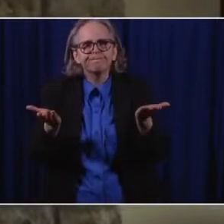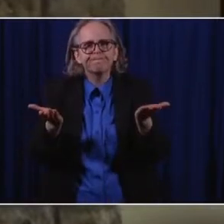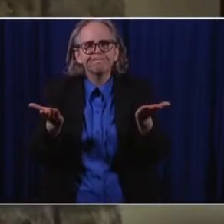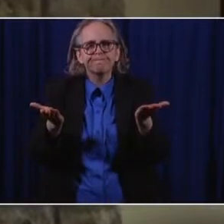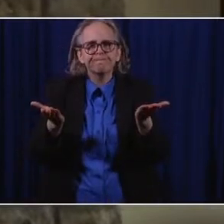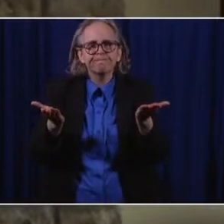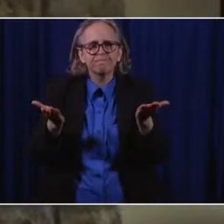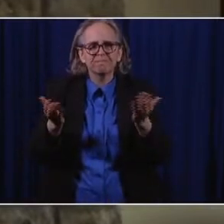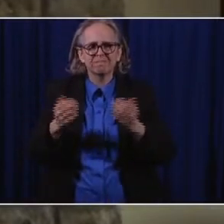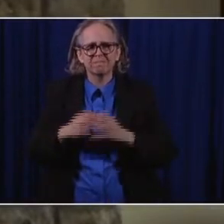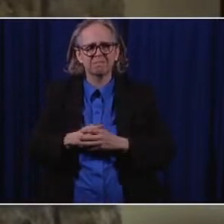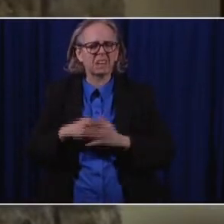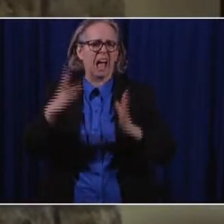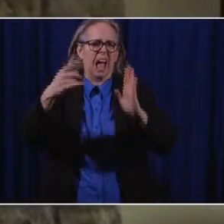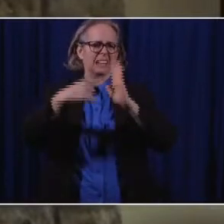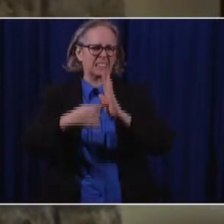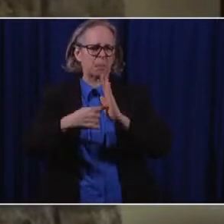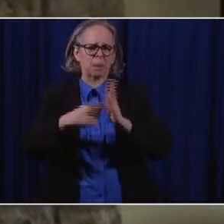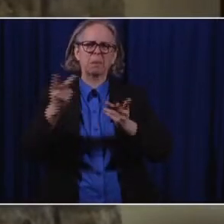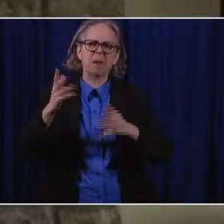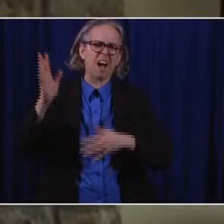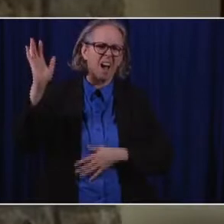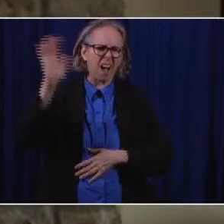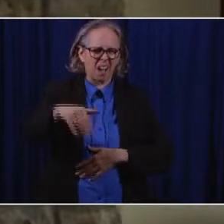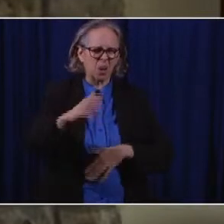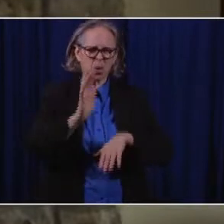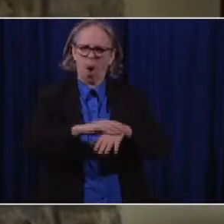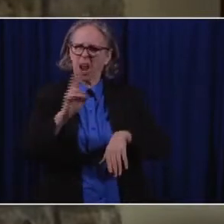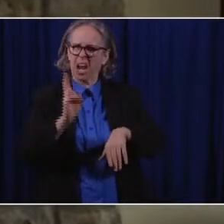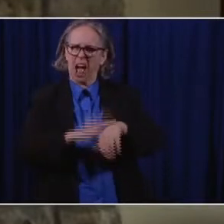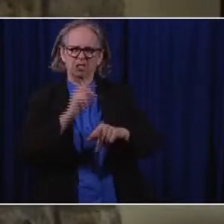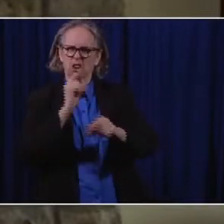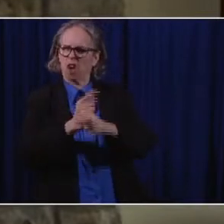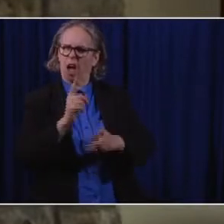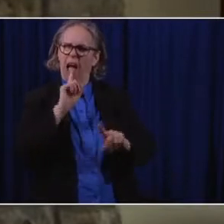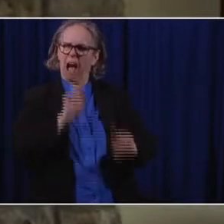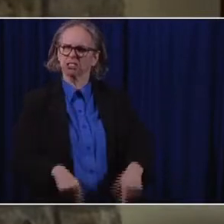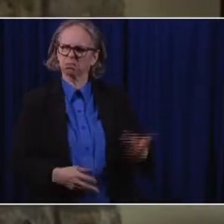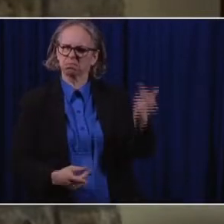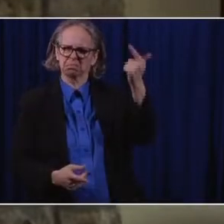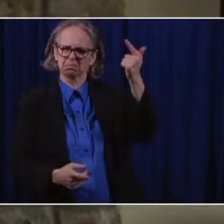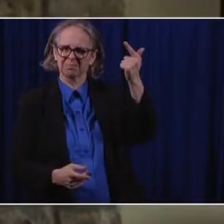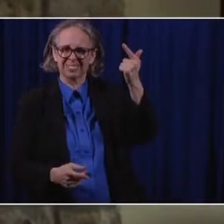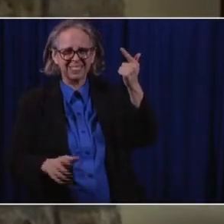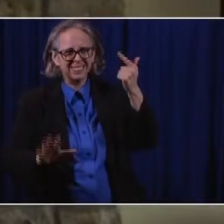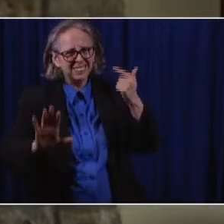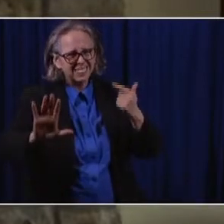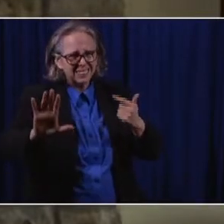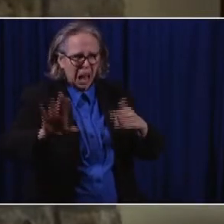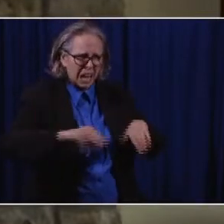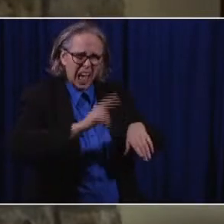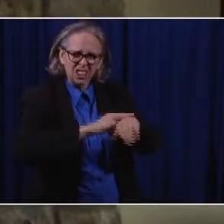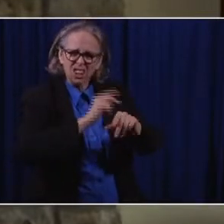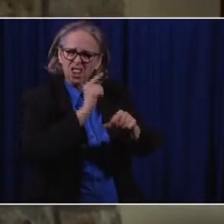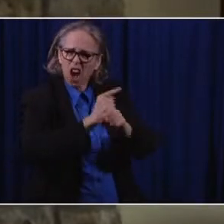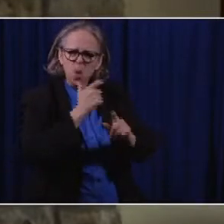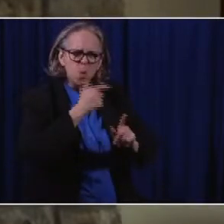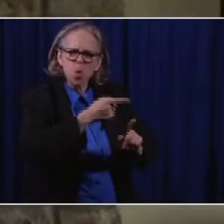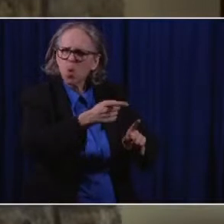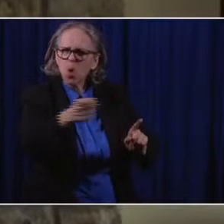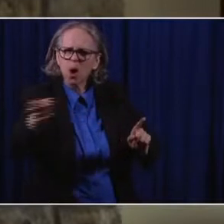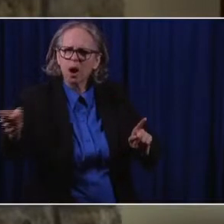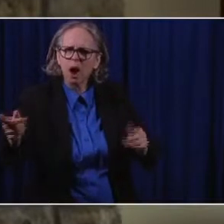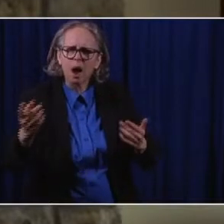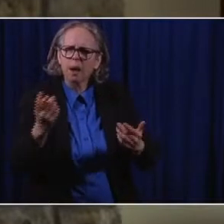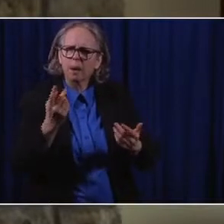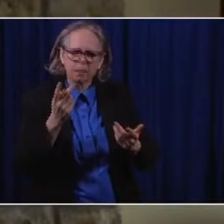National Guard. Well, the doctors and the nurses and all the medical professionals in the Guard actually have day jobs, and we would be pulling